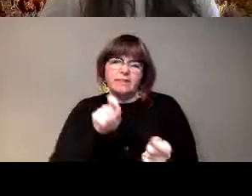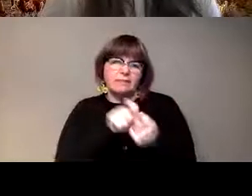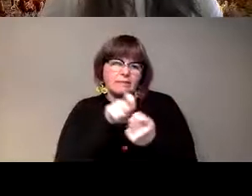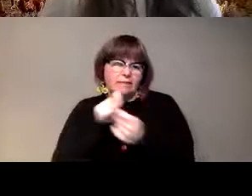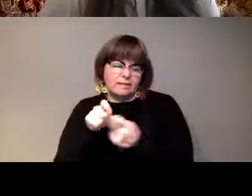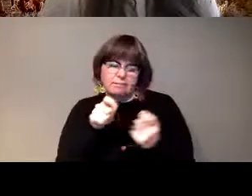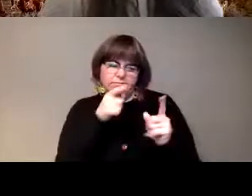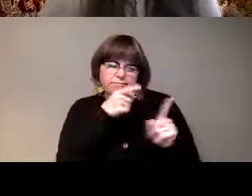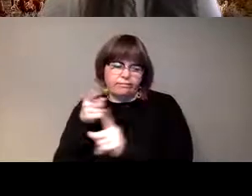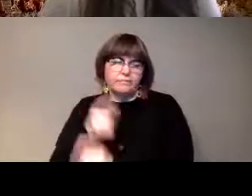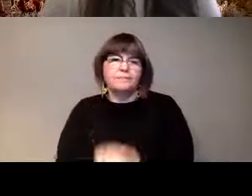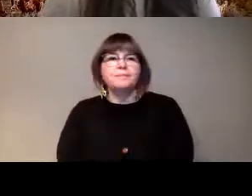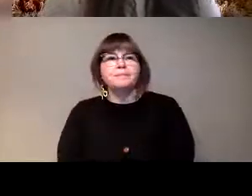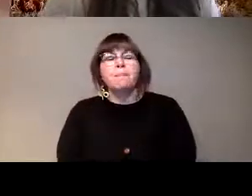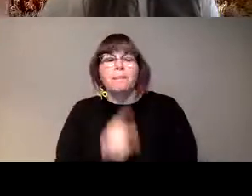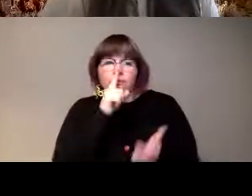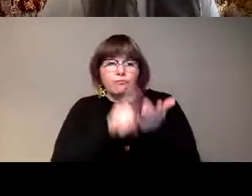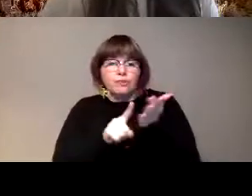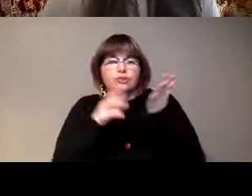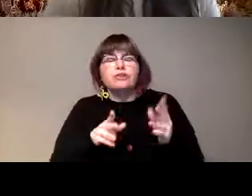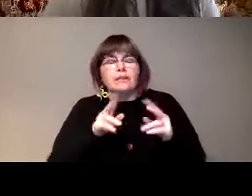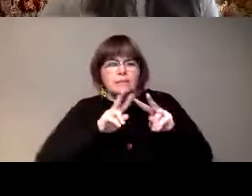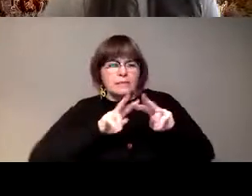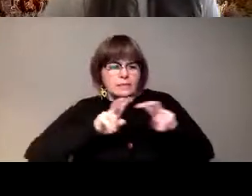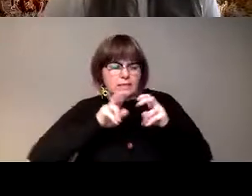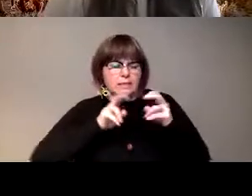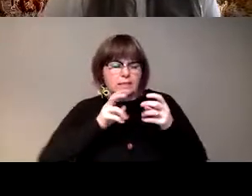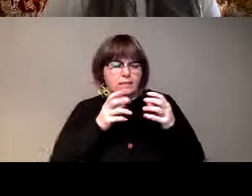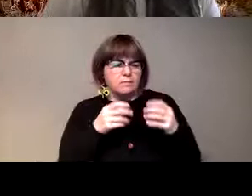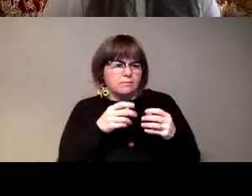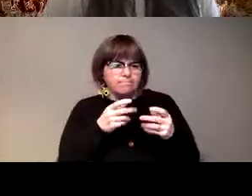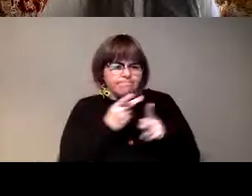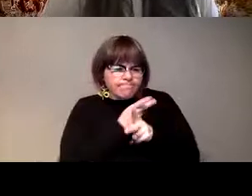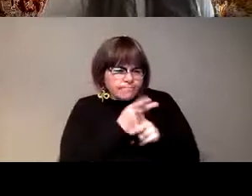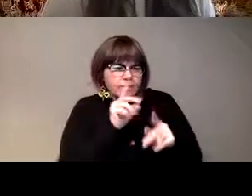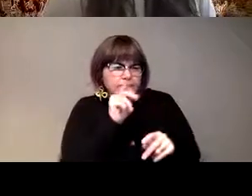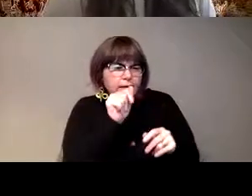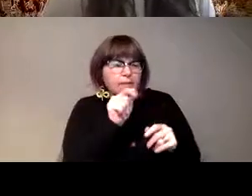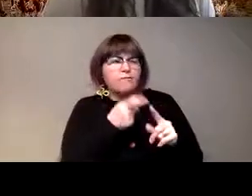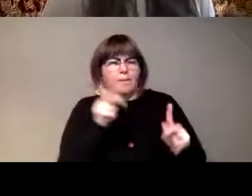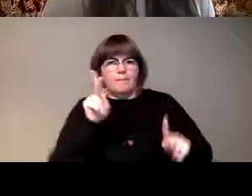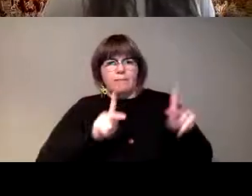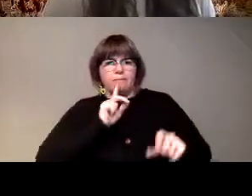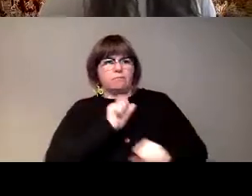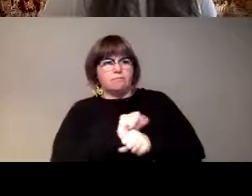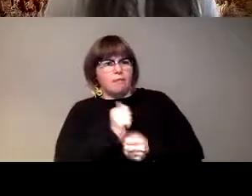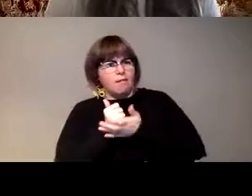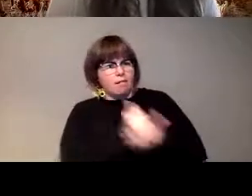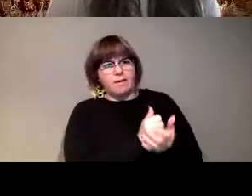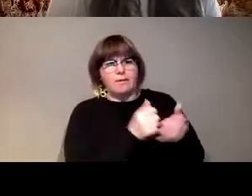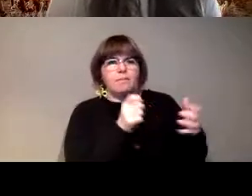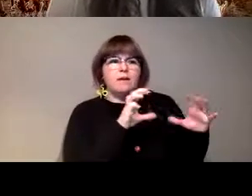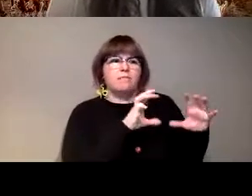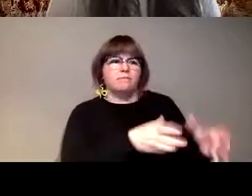is. And researchers can really synthesize and study the data that comes from these citizens actually helping them classify on their